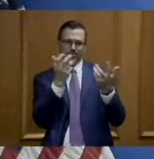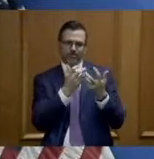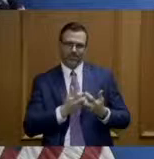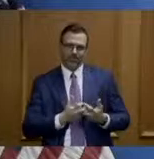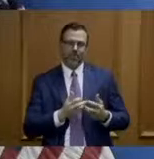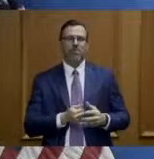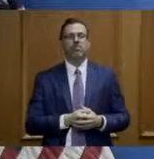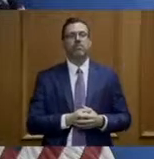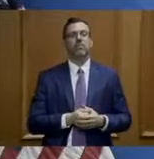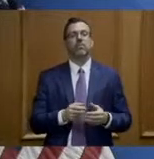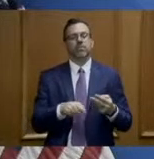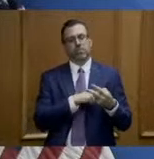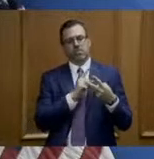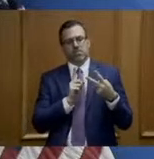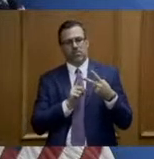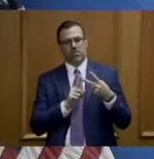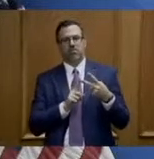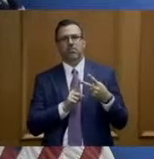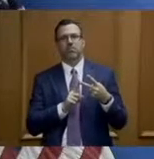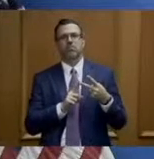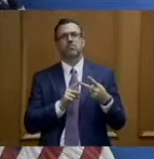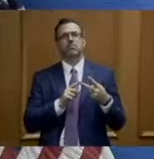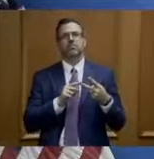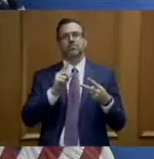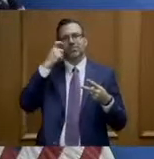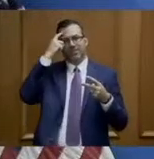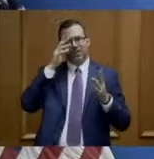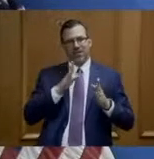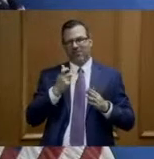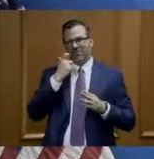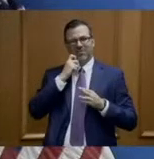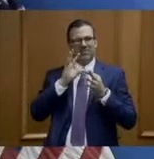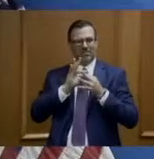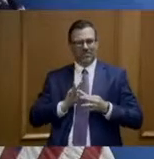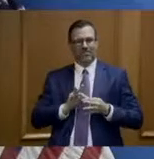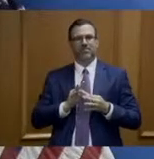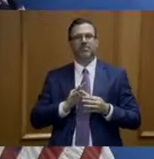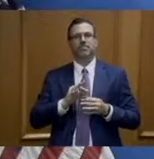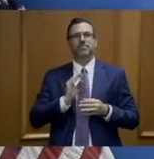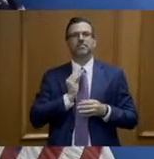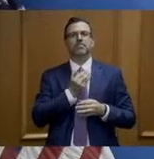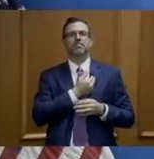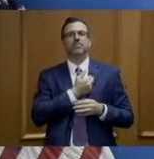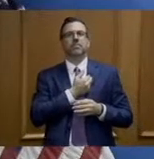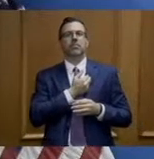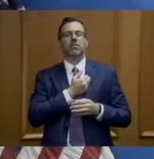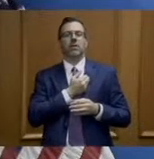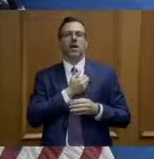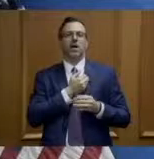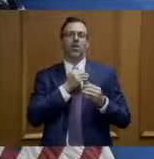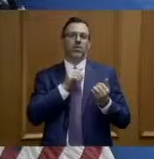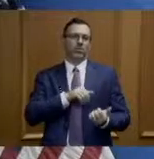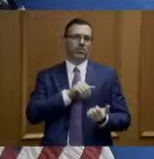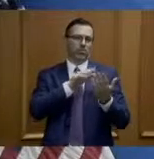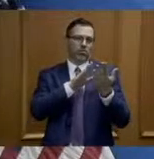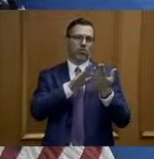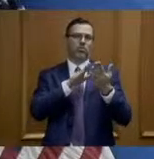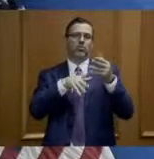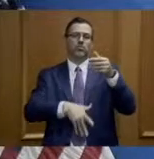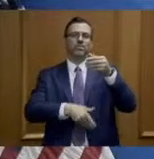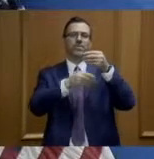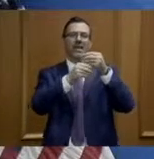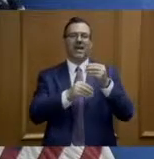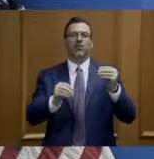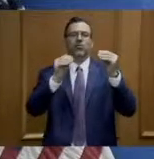item that I'd like to cover today was briefly mentioned by the governor, and it's our efforts to expand widespread testing in long-term